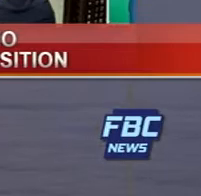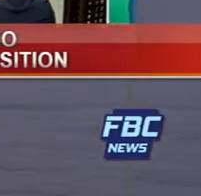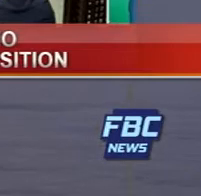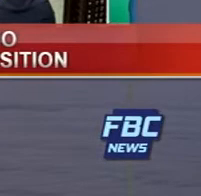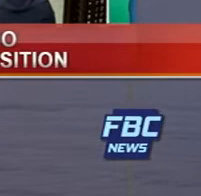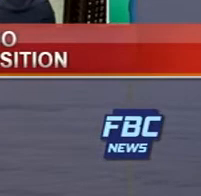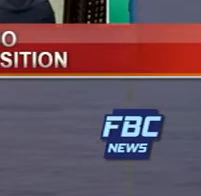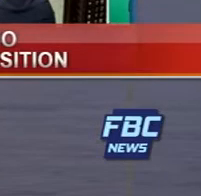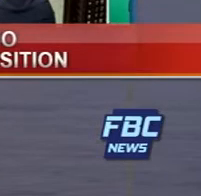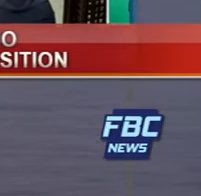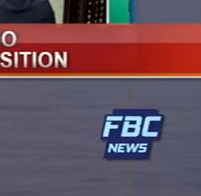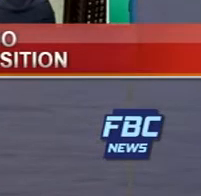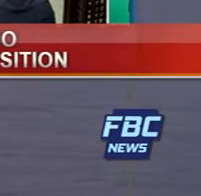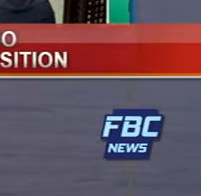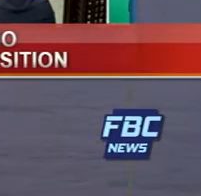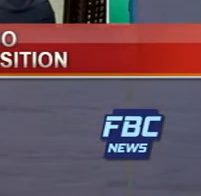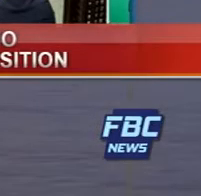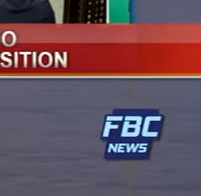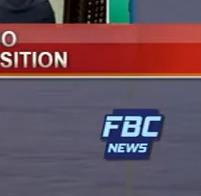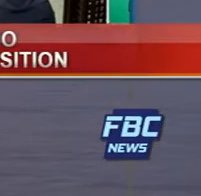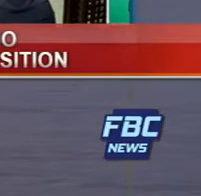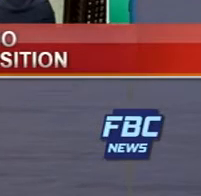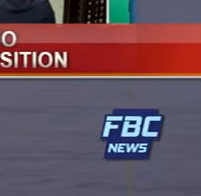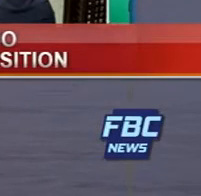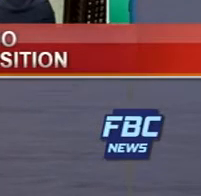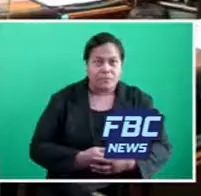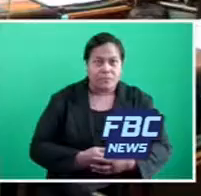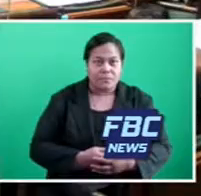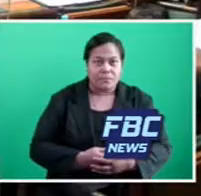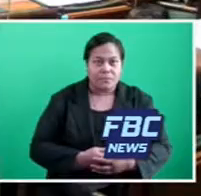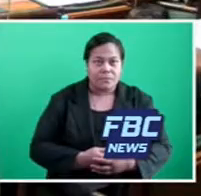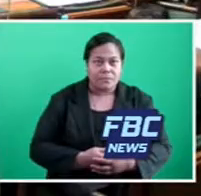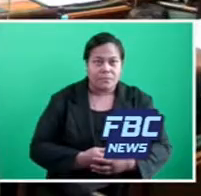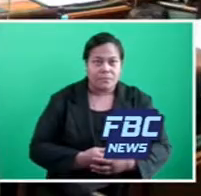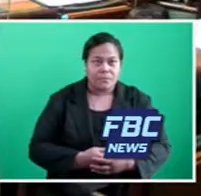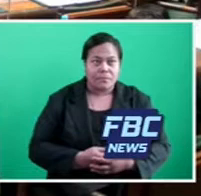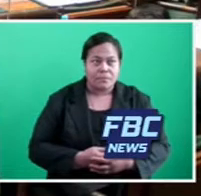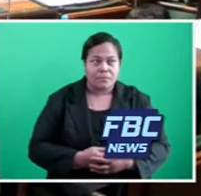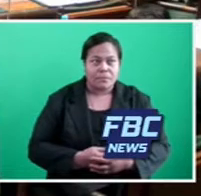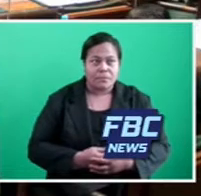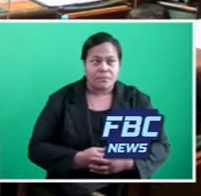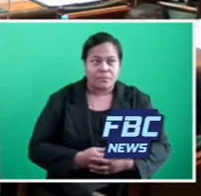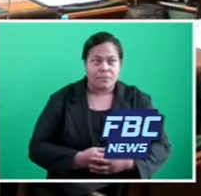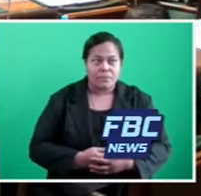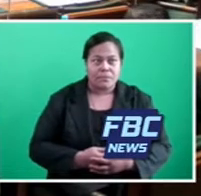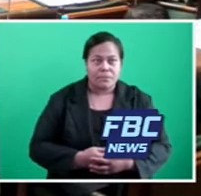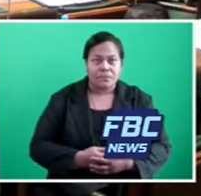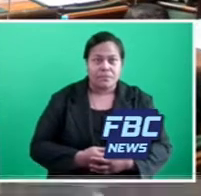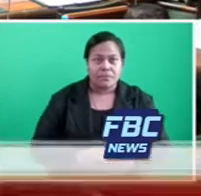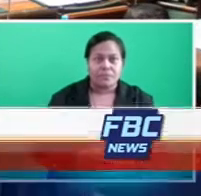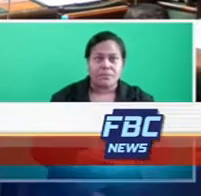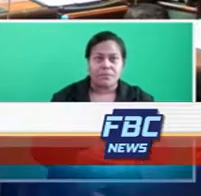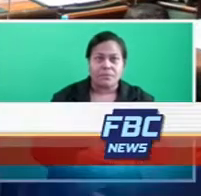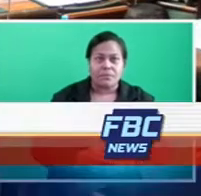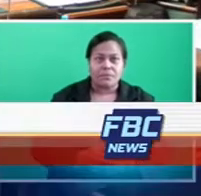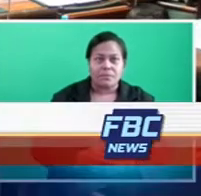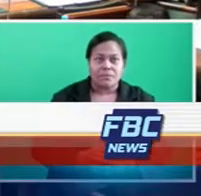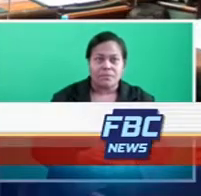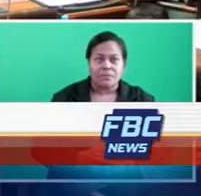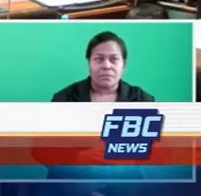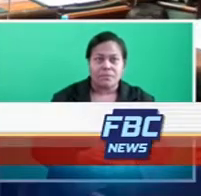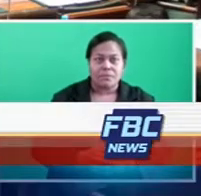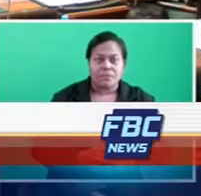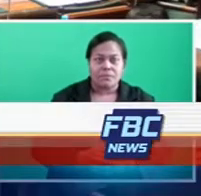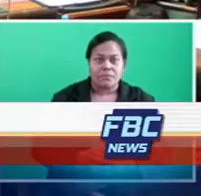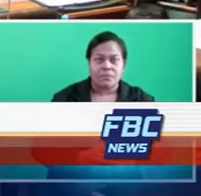today without opposition members. Yesterday, opposition MPs walked out of Parliament in protest to the dismissal of a petition put